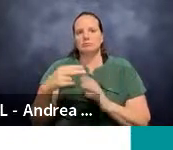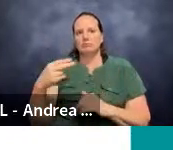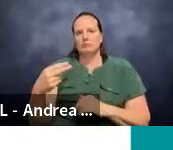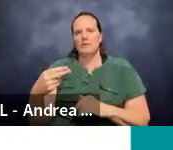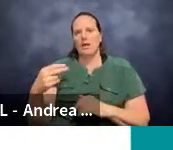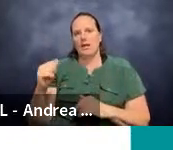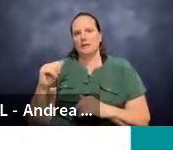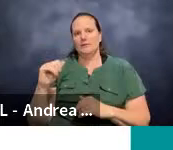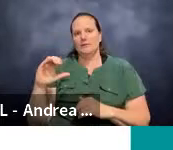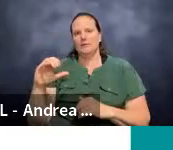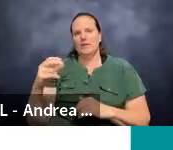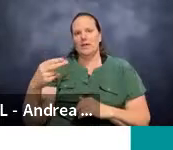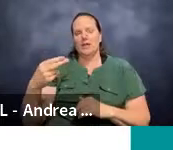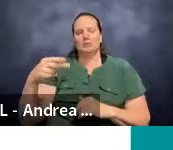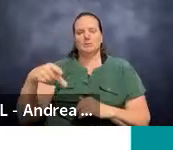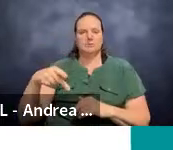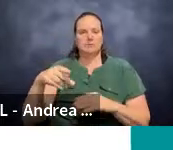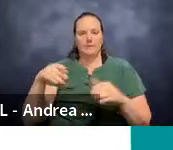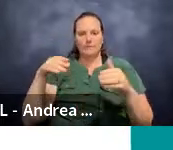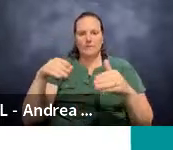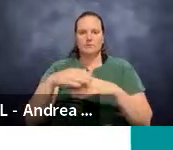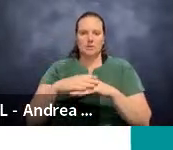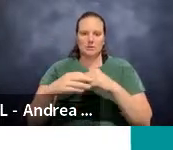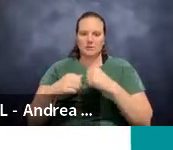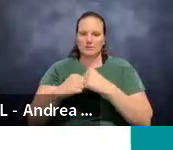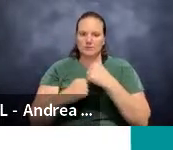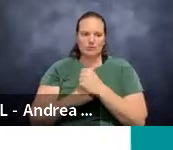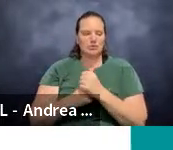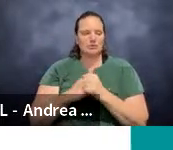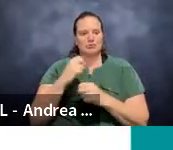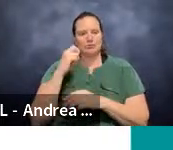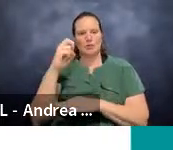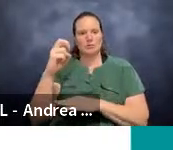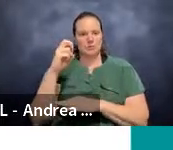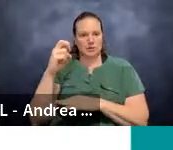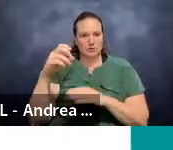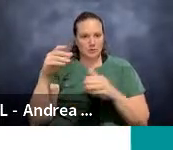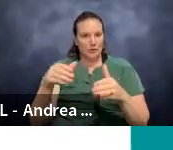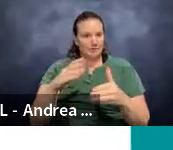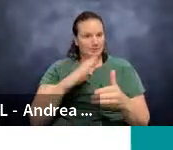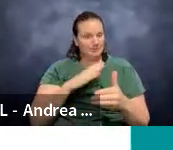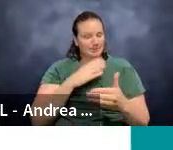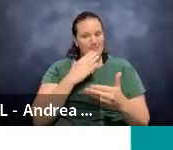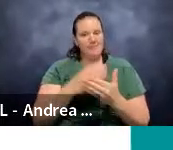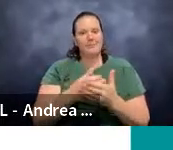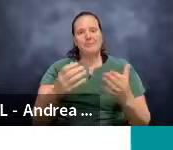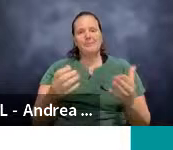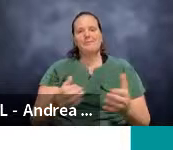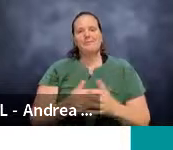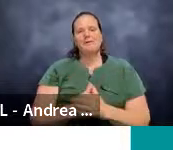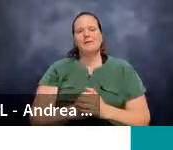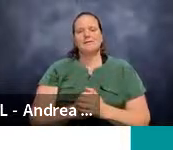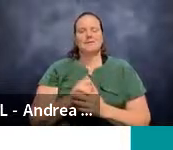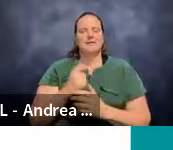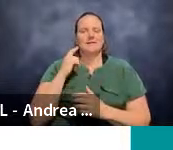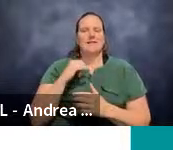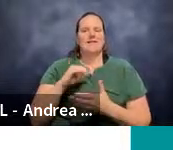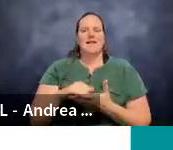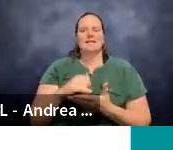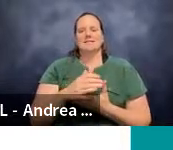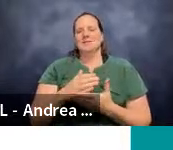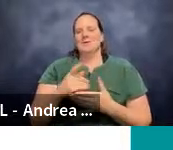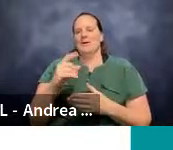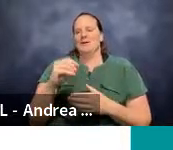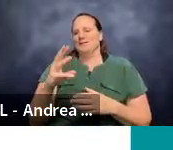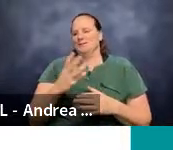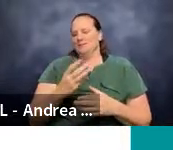but is focused on infrastructure and transportation lens. Now, thank you very much for hearing this update on Section 106 today,